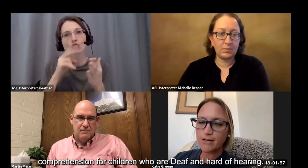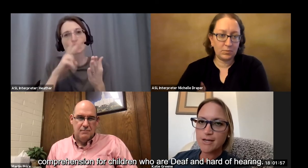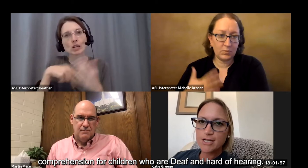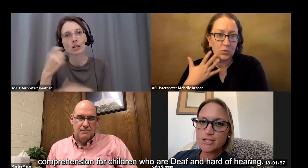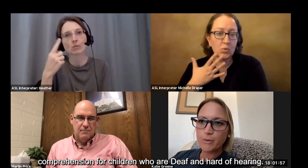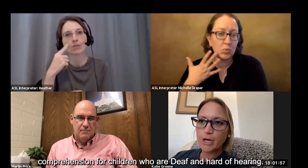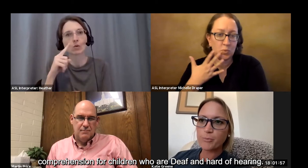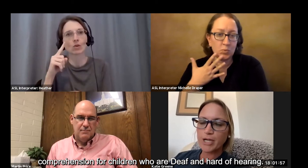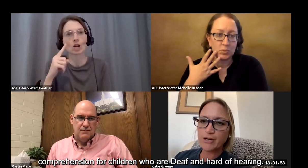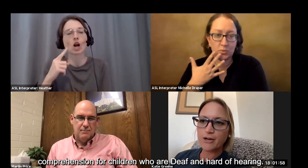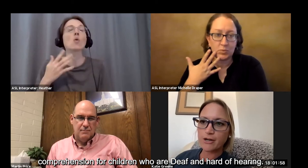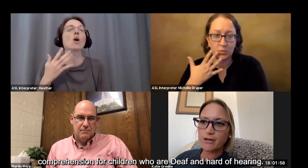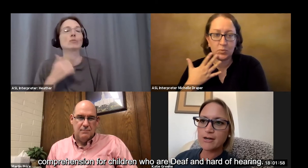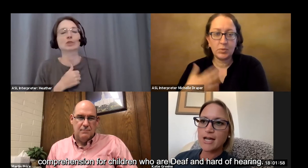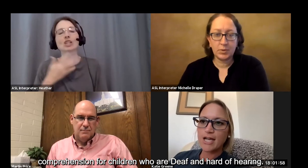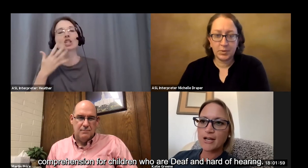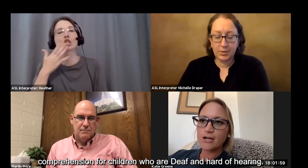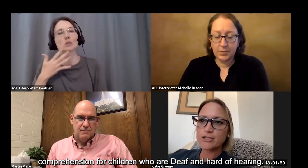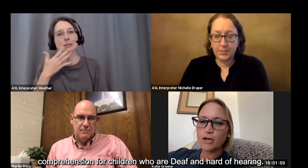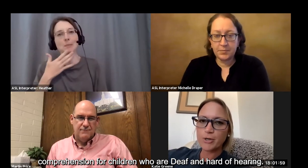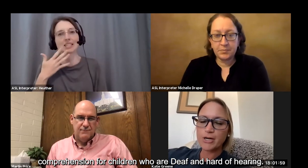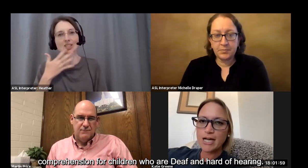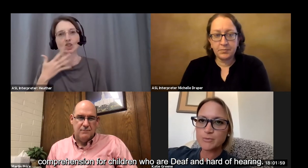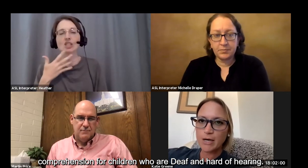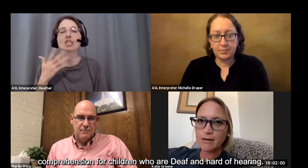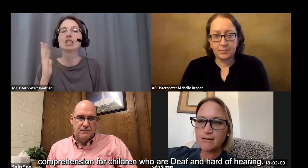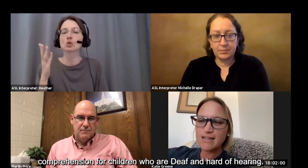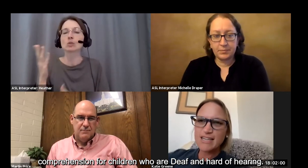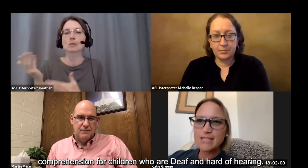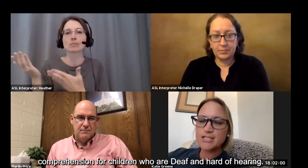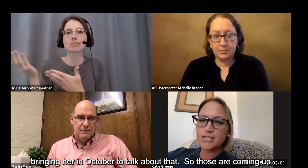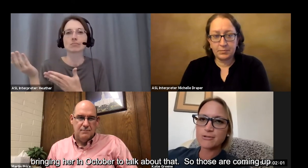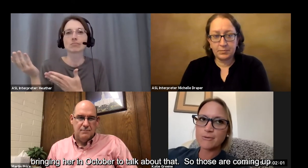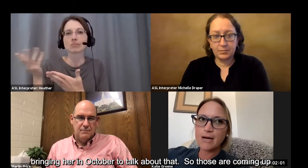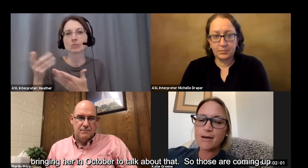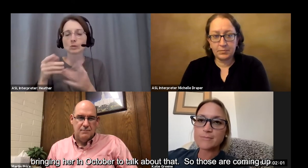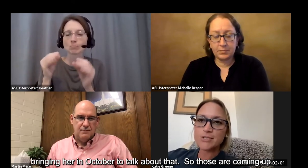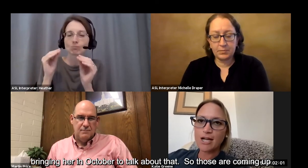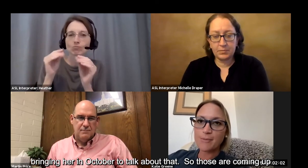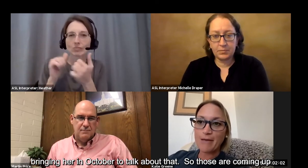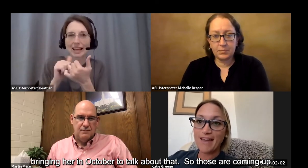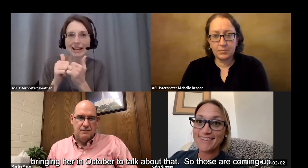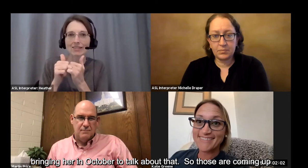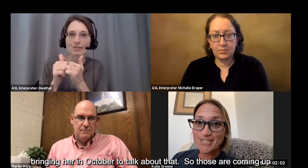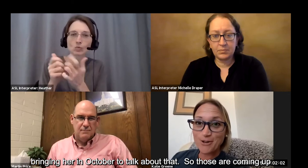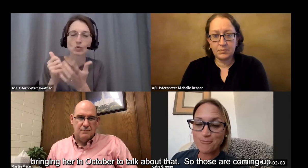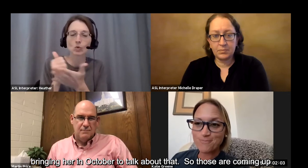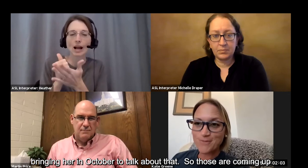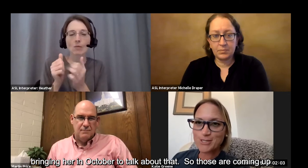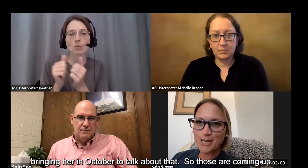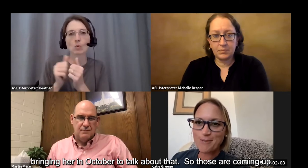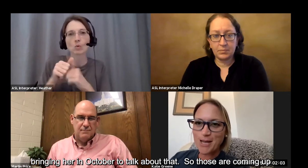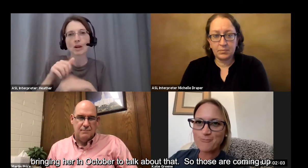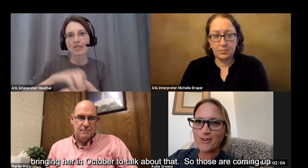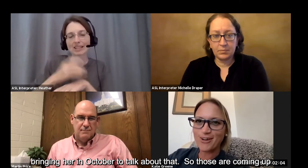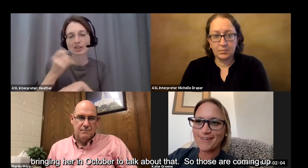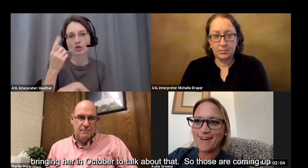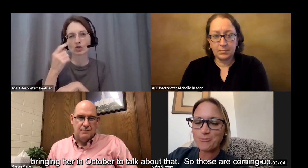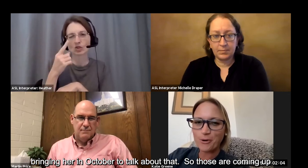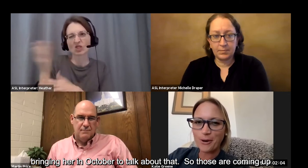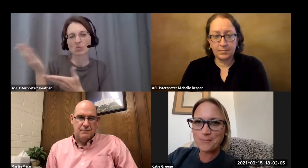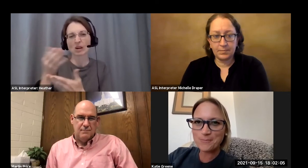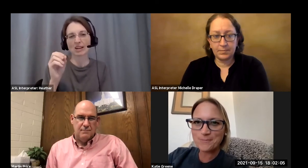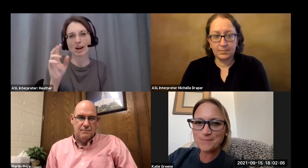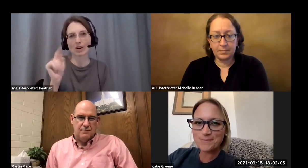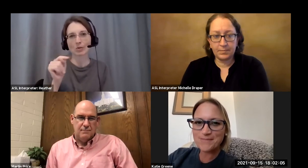hearing. So we are bringing her in October as well to talk about that. So those are coming up for